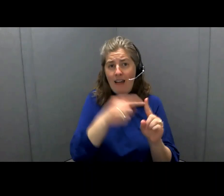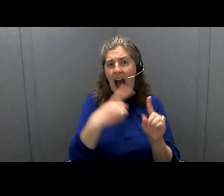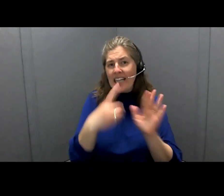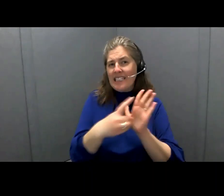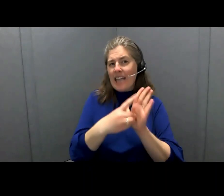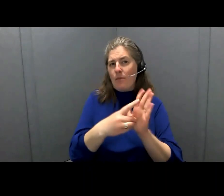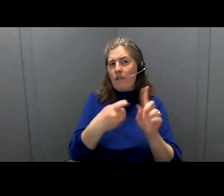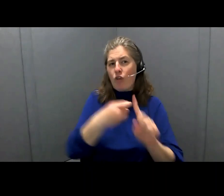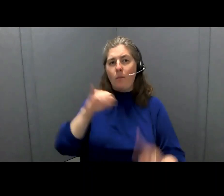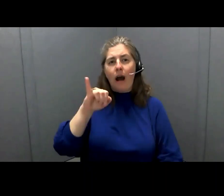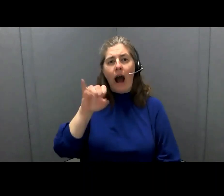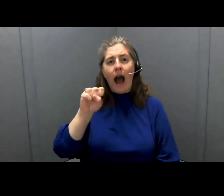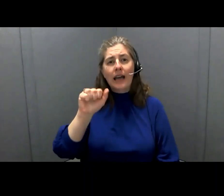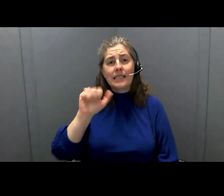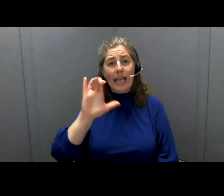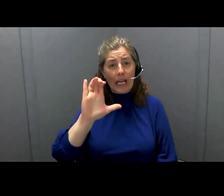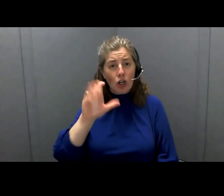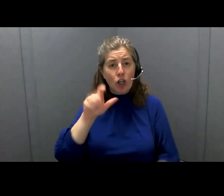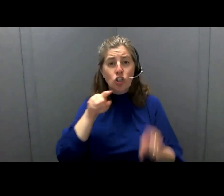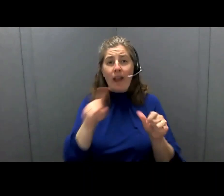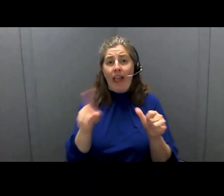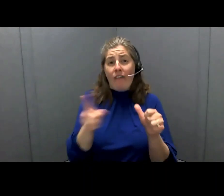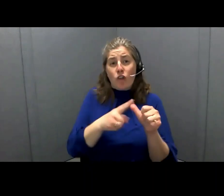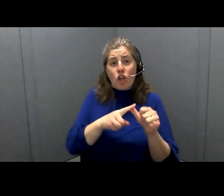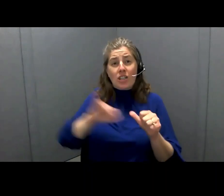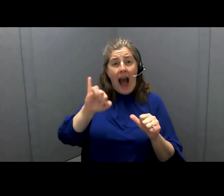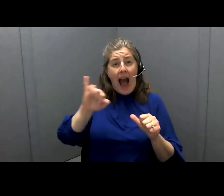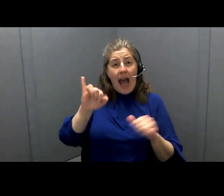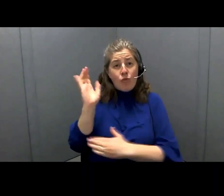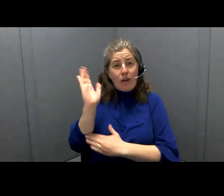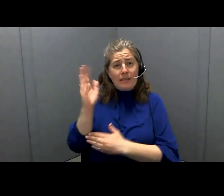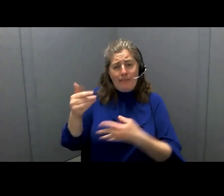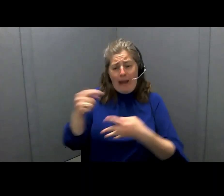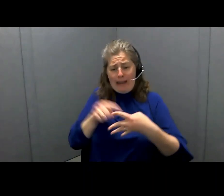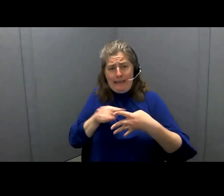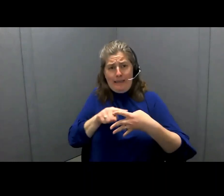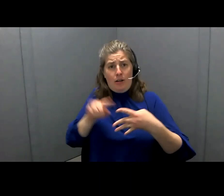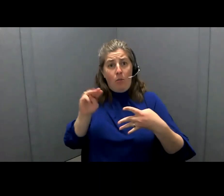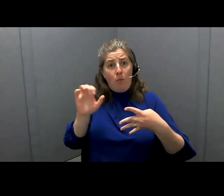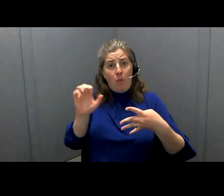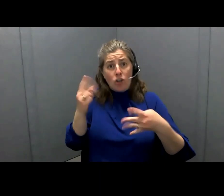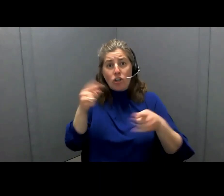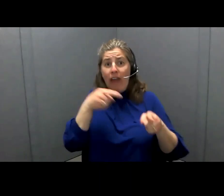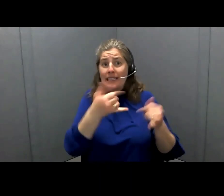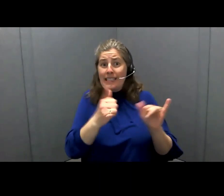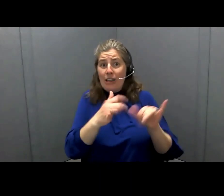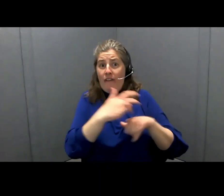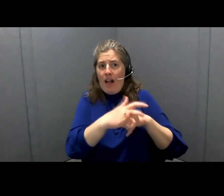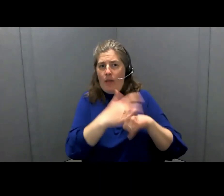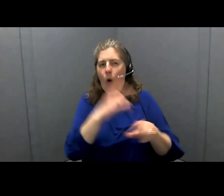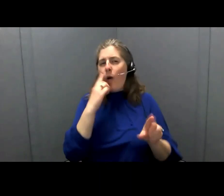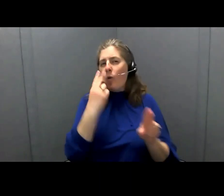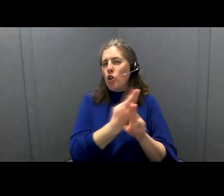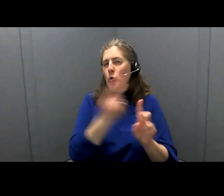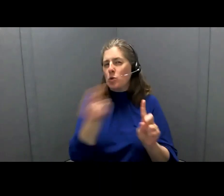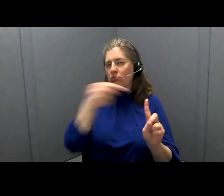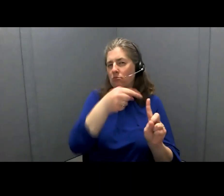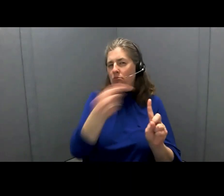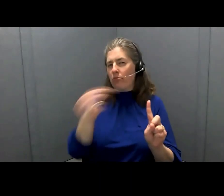by Isaac during the first iPresentation in early March, and that work's still available, and I'm going to be referencing it